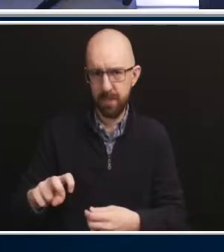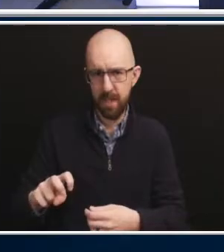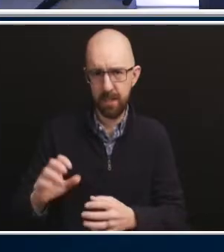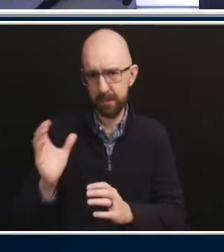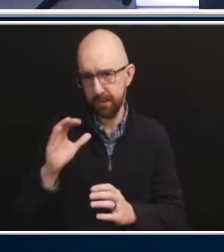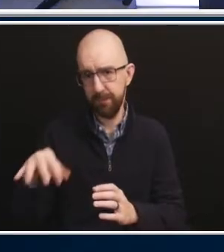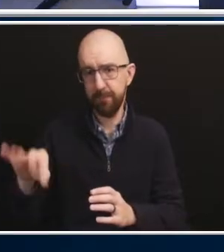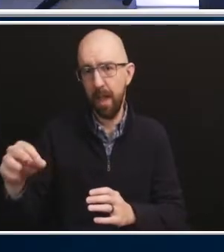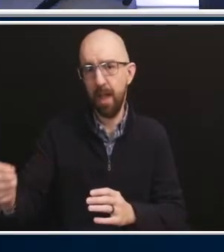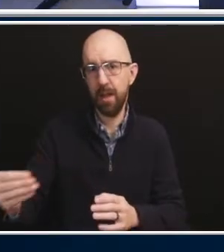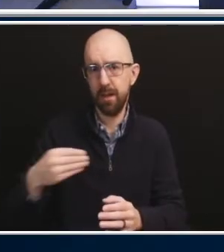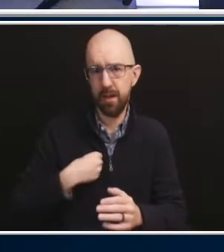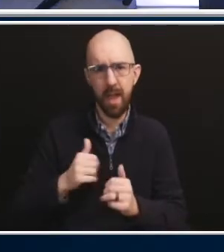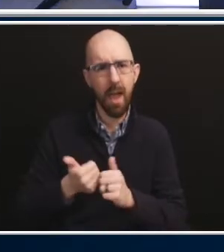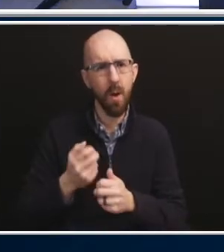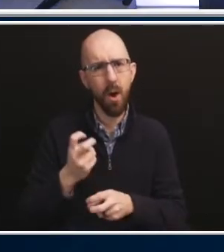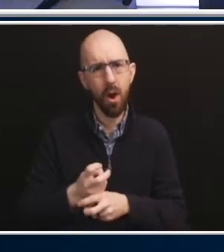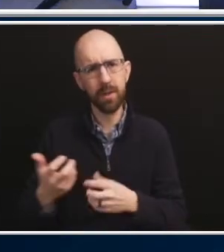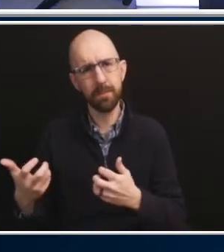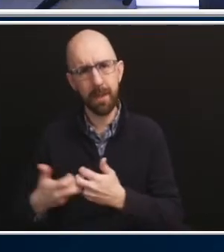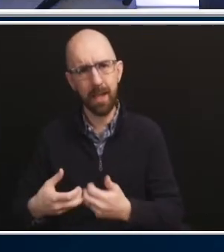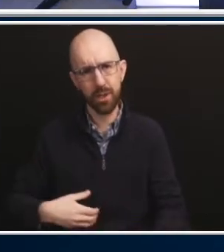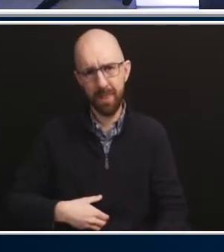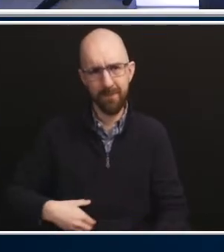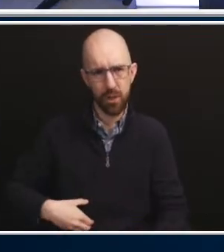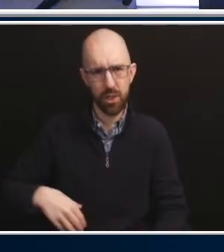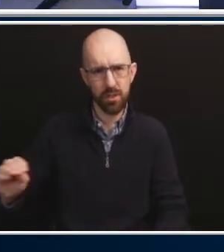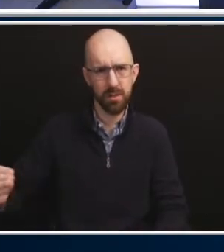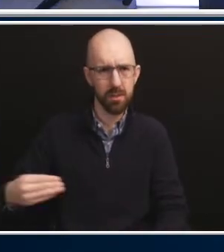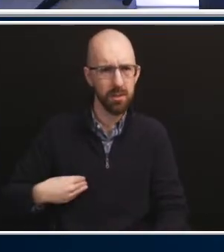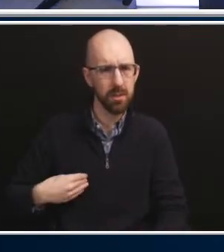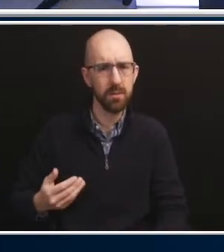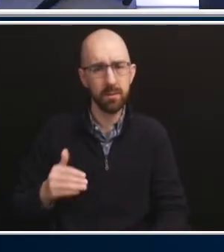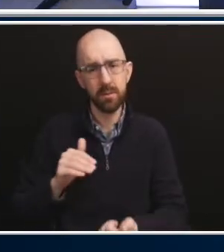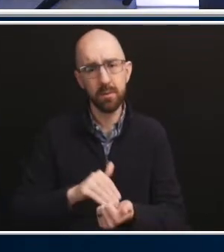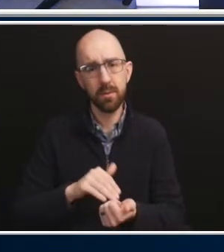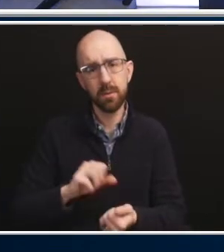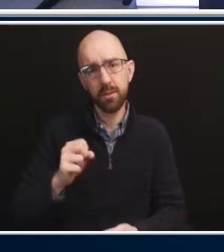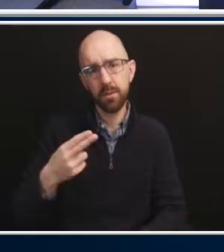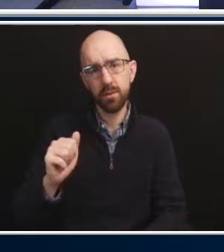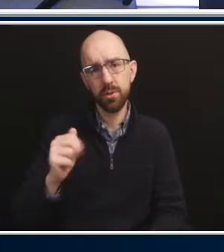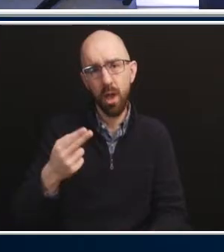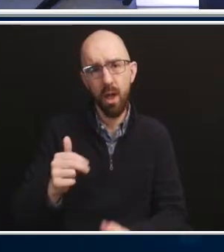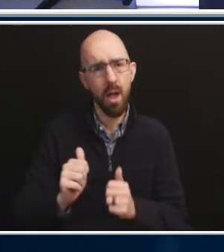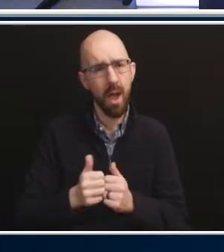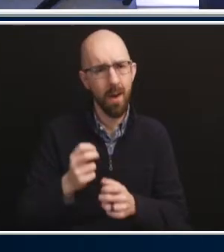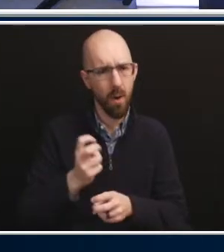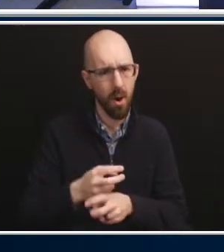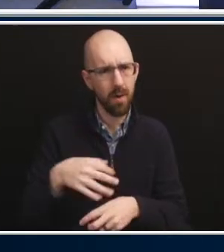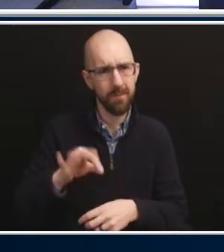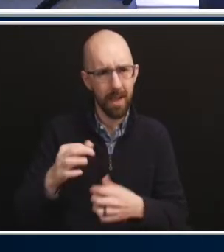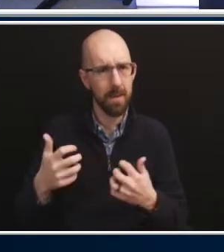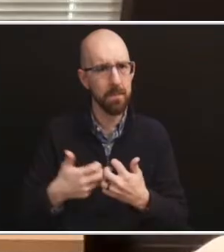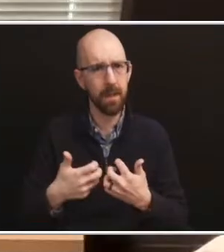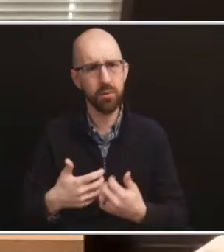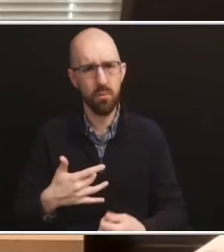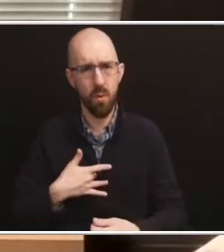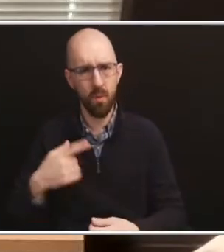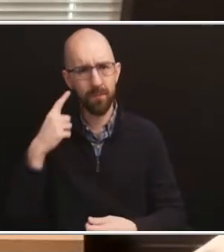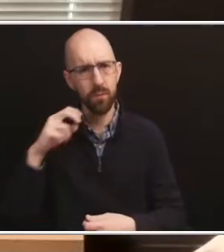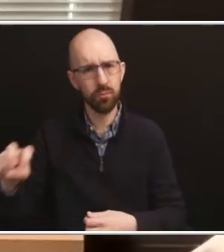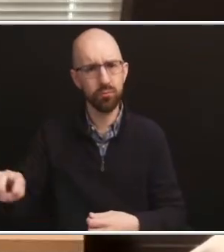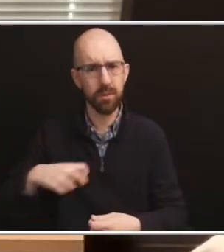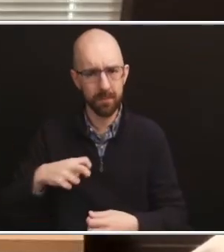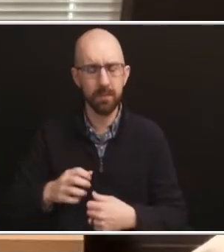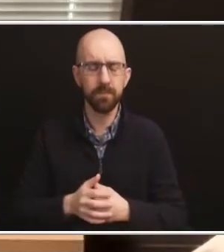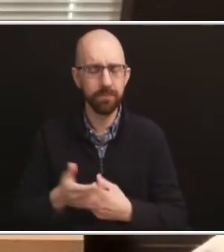match livers? So question for you, Dr. Shaw, how hard is it to get a matching heart for a transplant? Yeah,